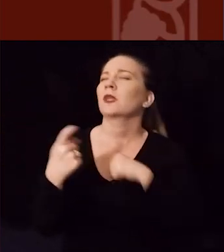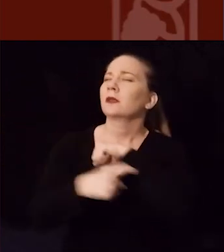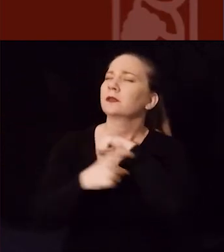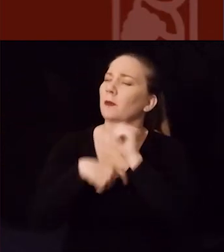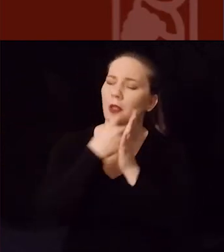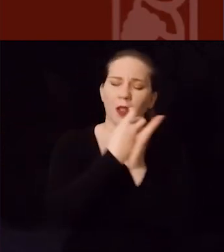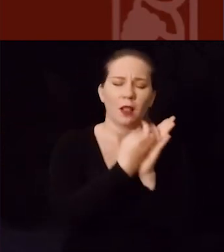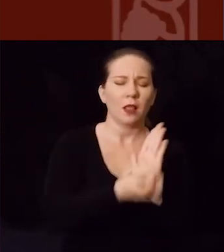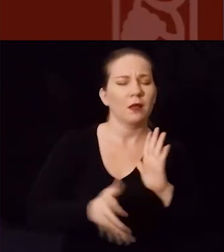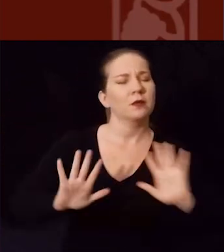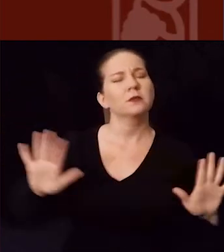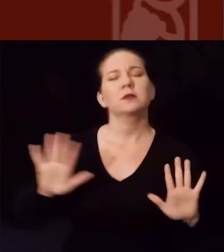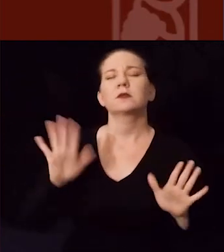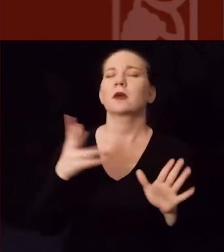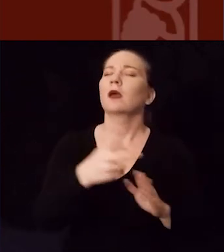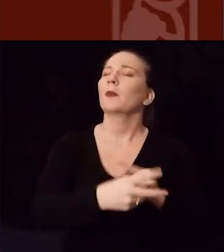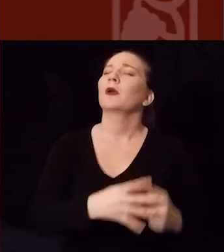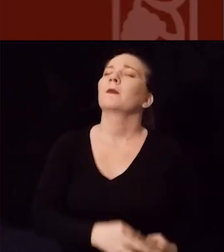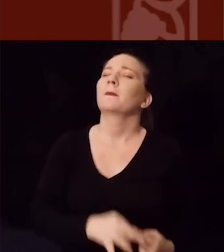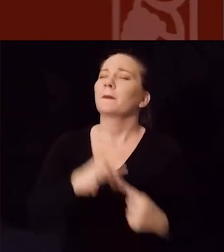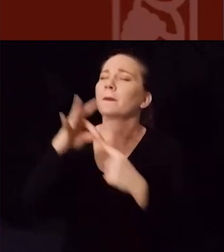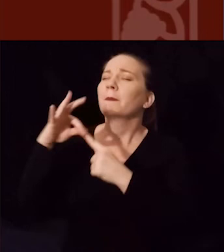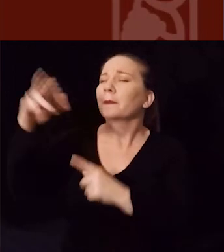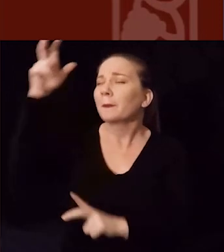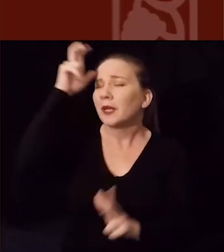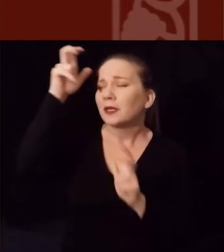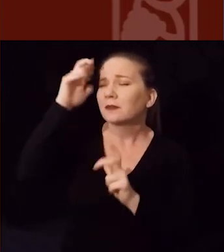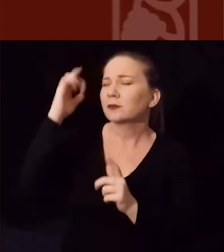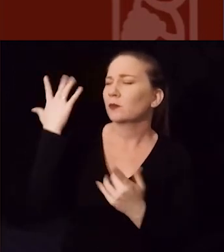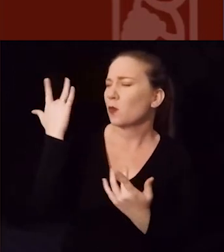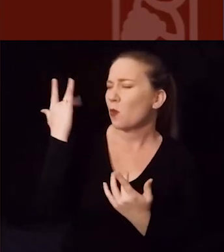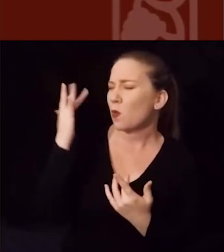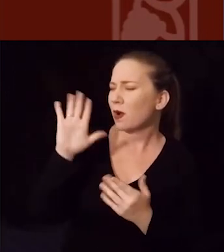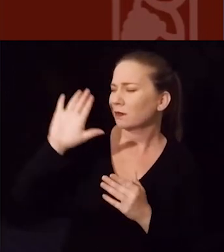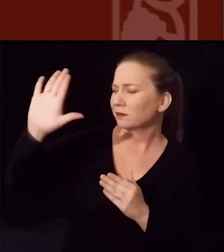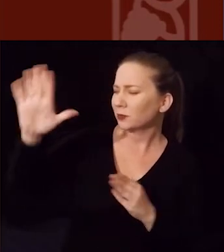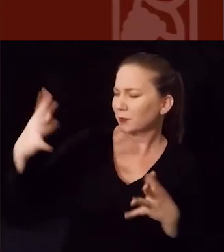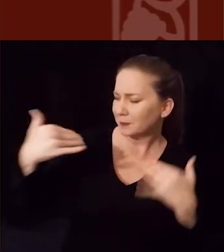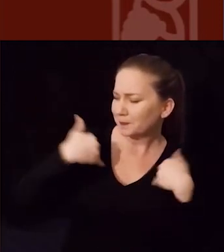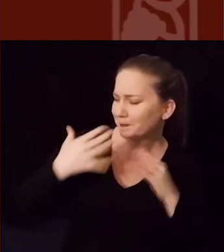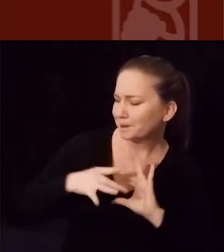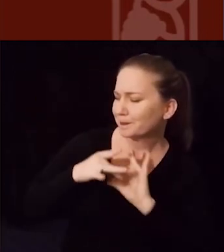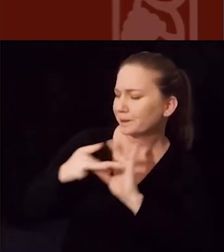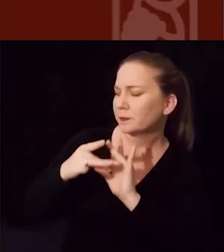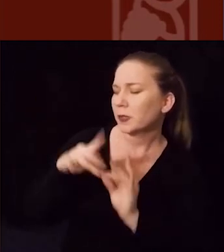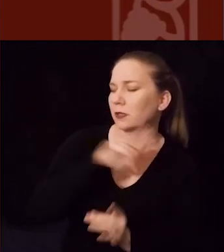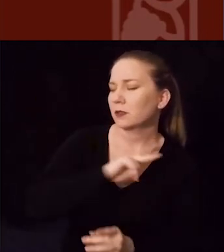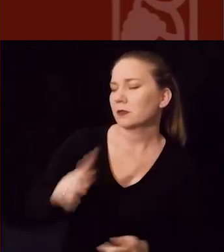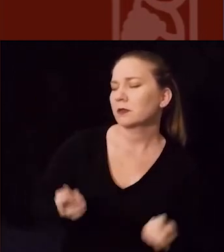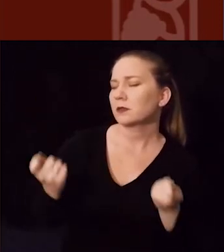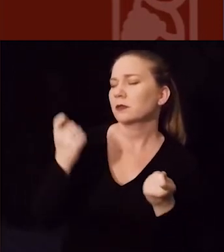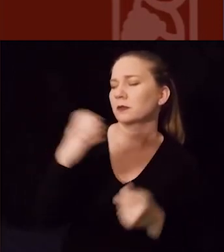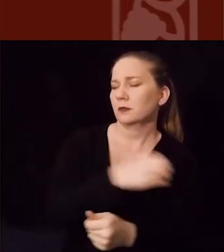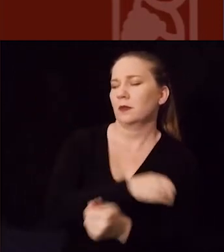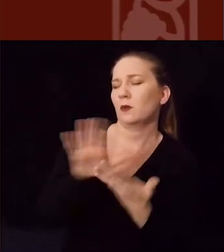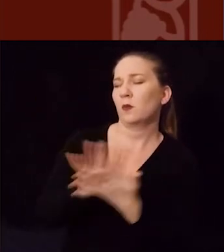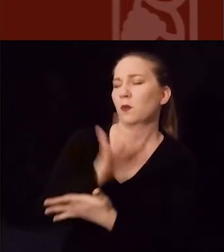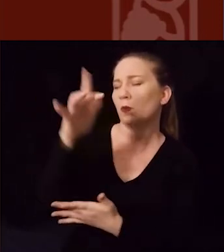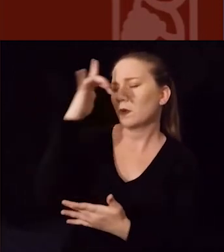temptation, but deliver us from evil. For thine is the kingdom and the power and the glory, forever and